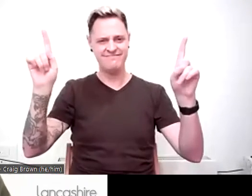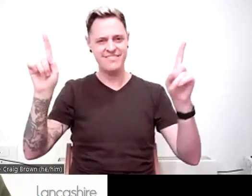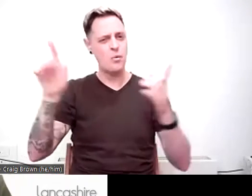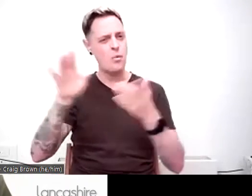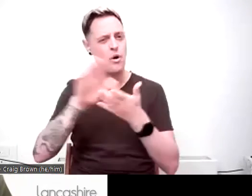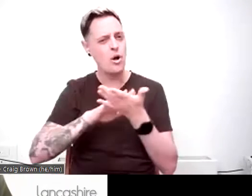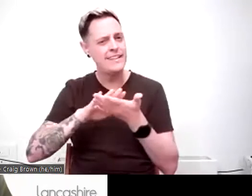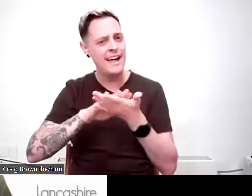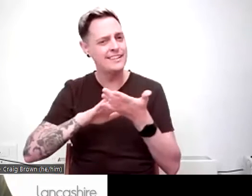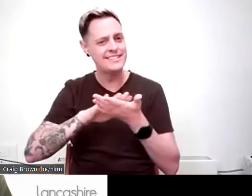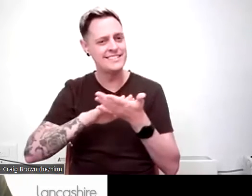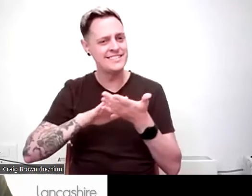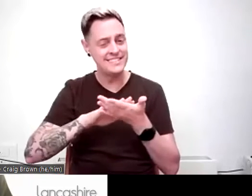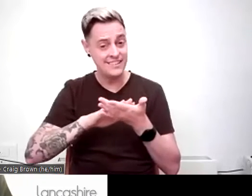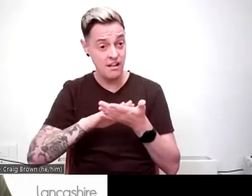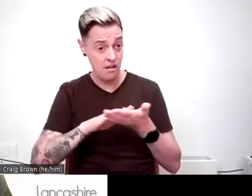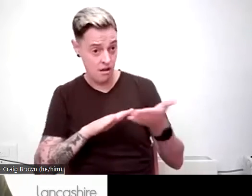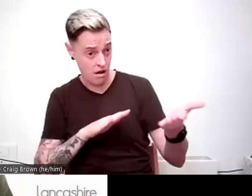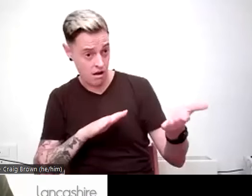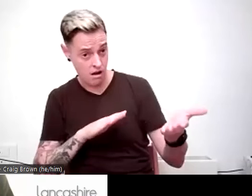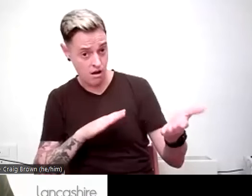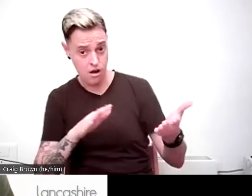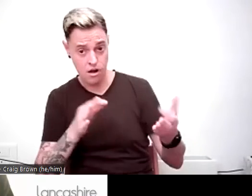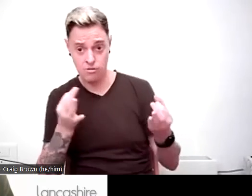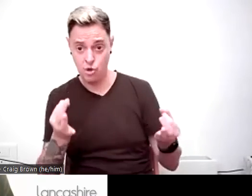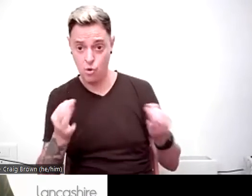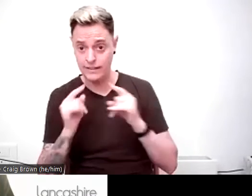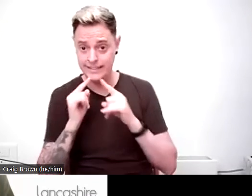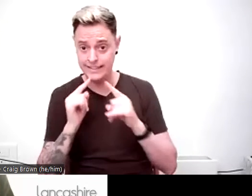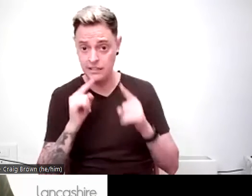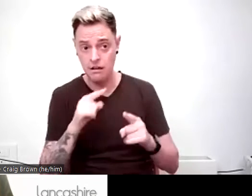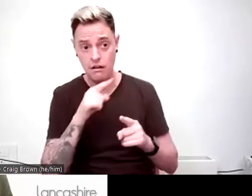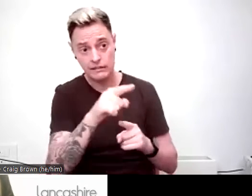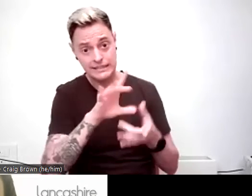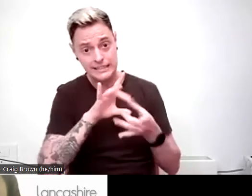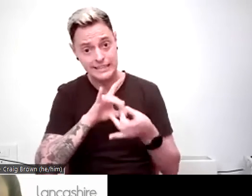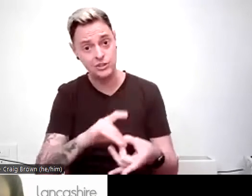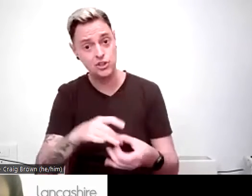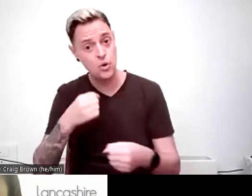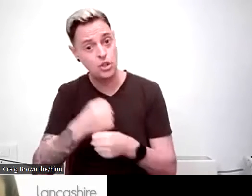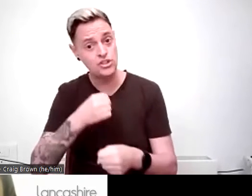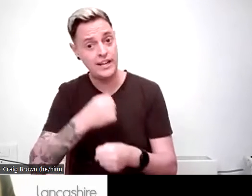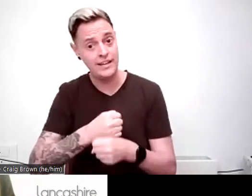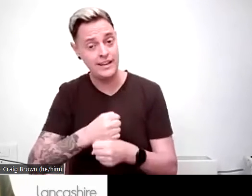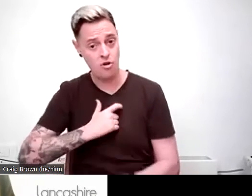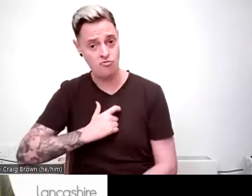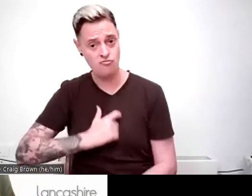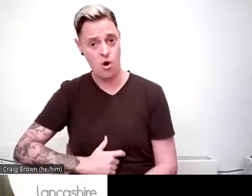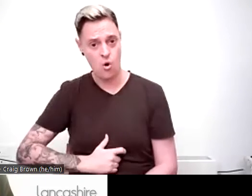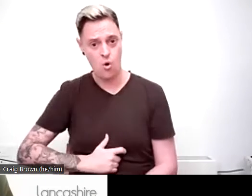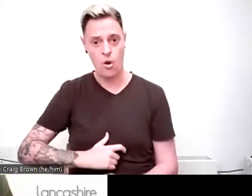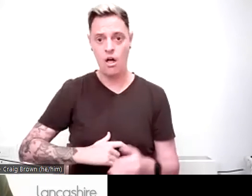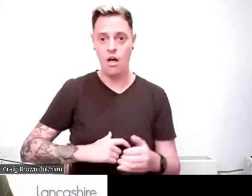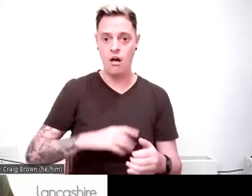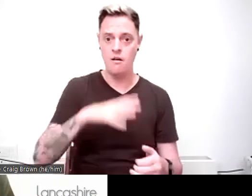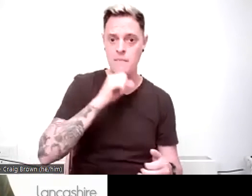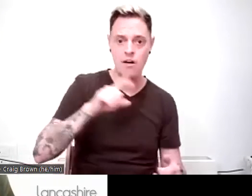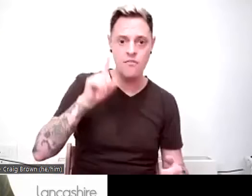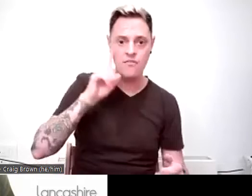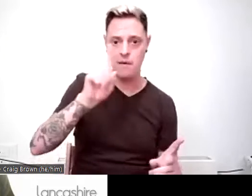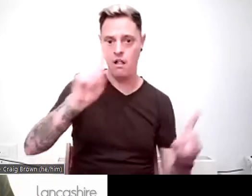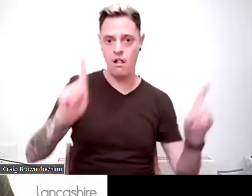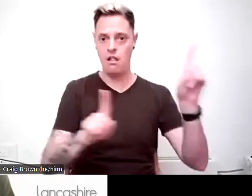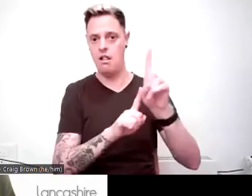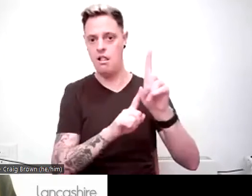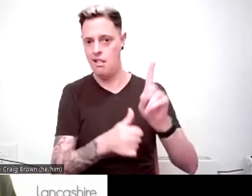are you talking about that. Are you reinforcing gender roles? Are you reinforcing patriarchy? Or are you talking about it in terms of energy?